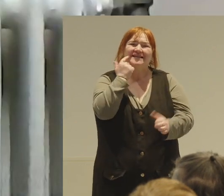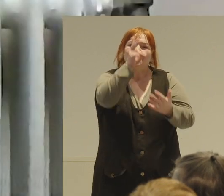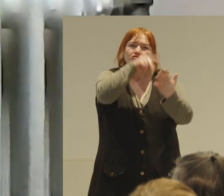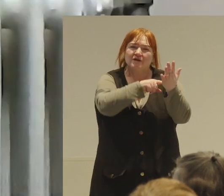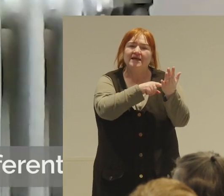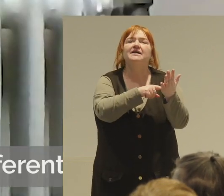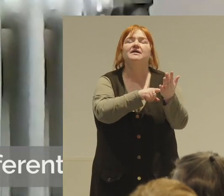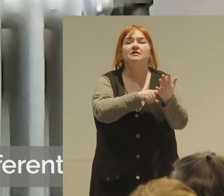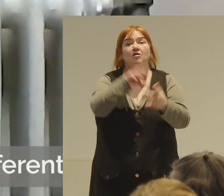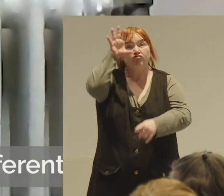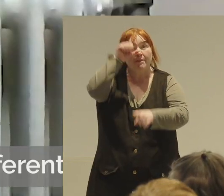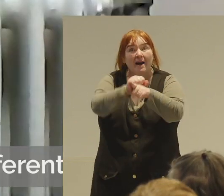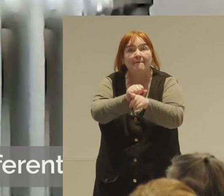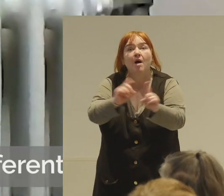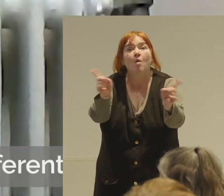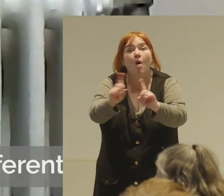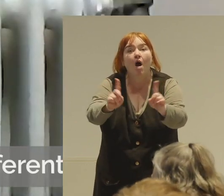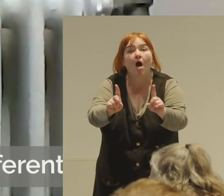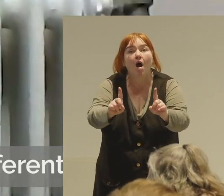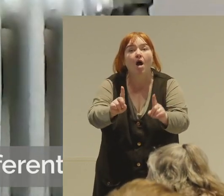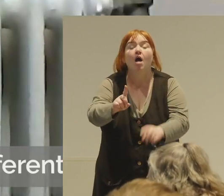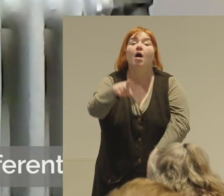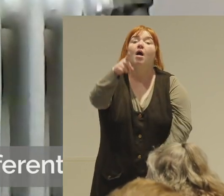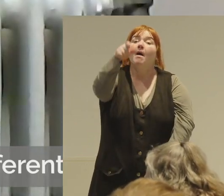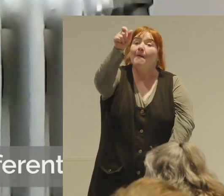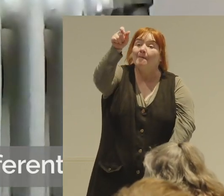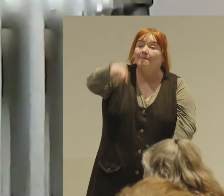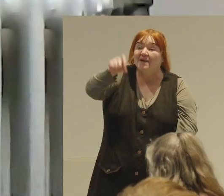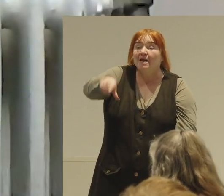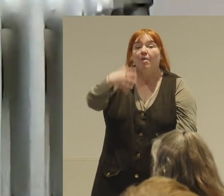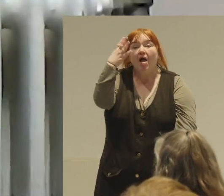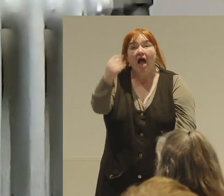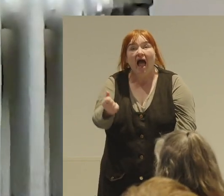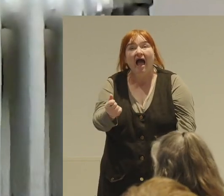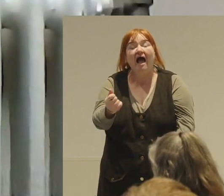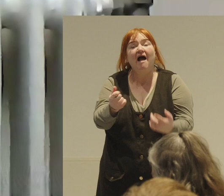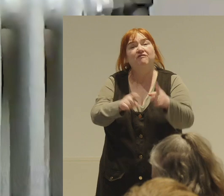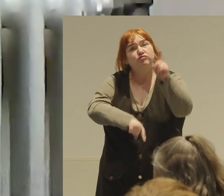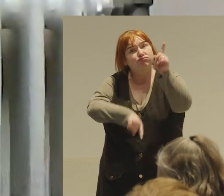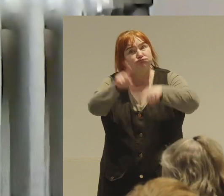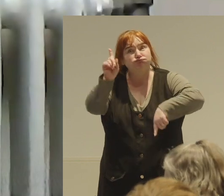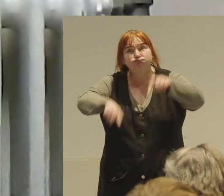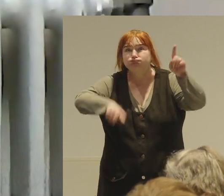Just remember, just because people have got different